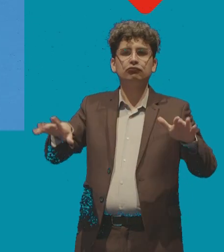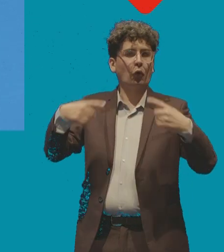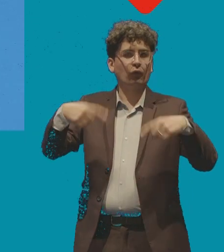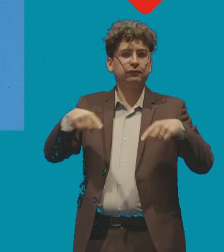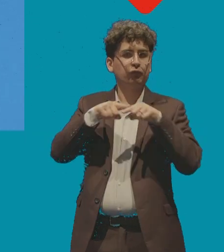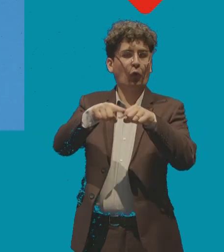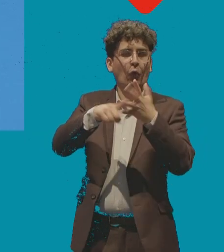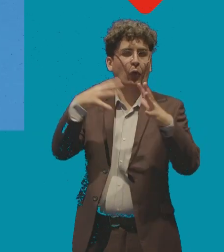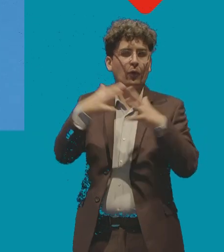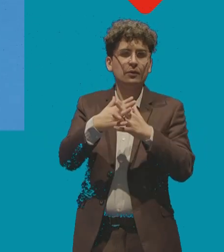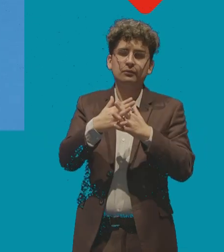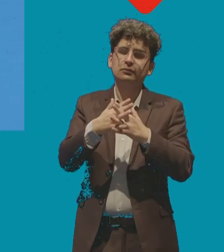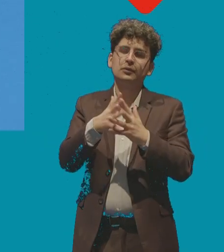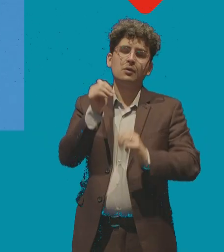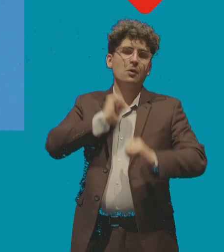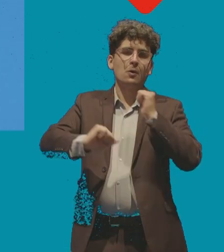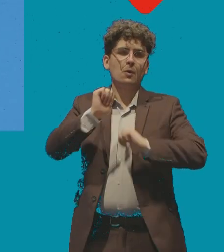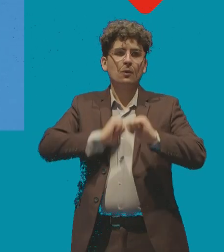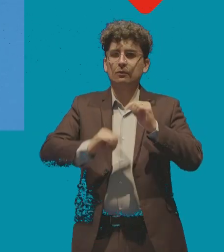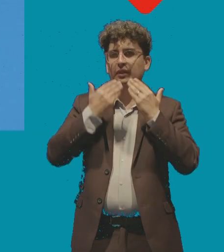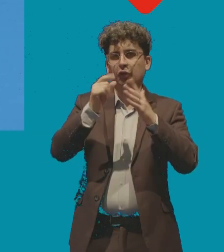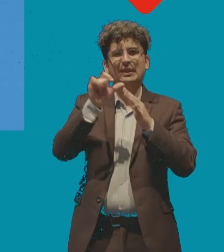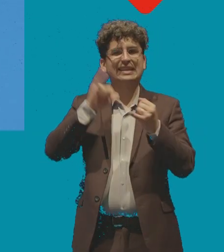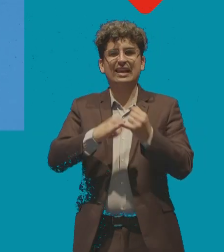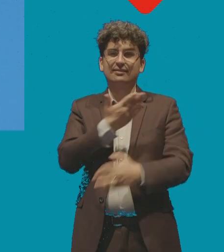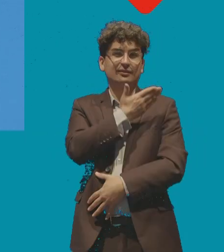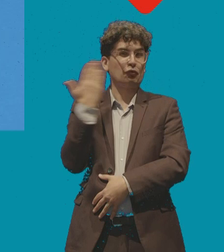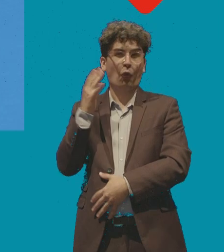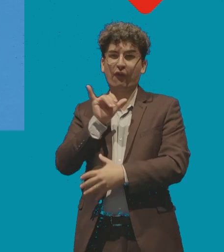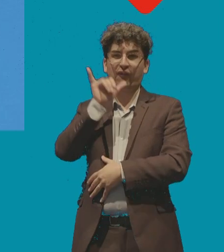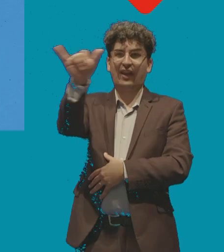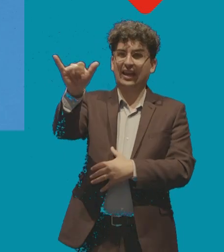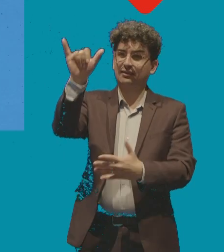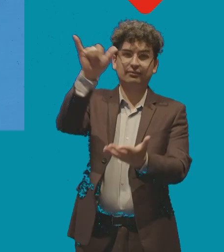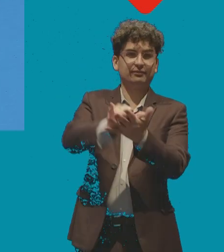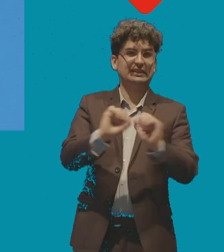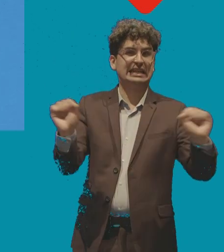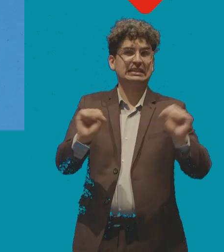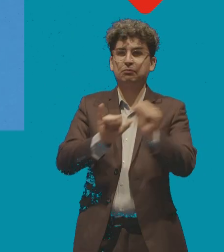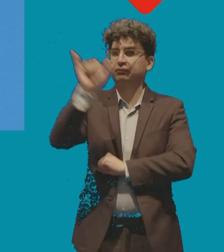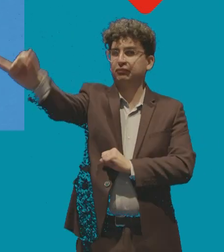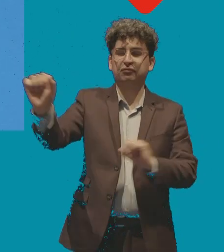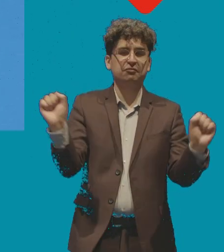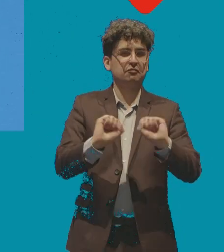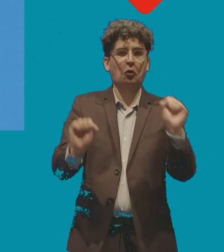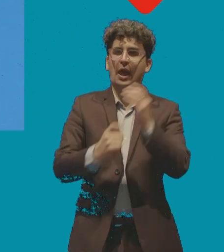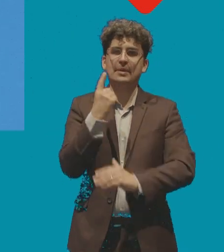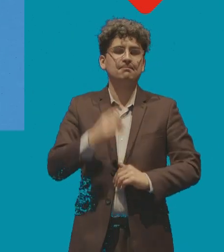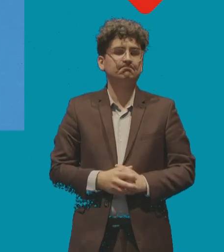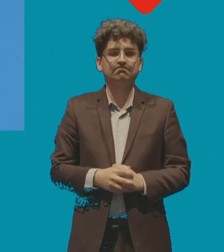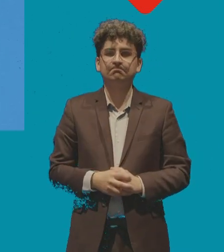to say that thanks to PCS, not a single flight containing a single asylum seeker has left for Rwanda.